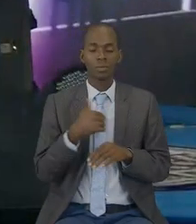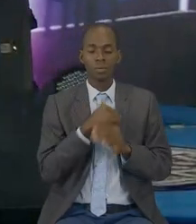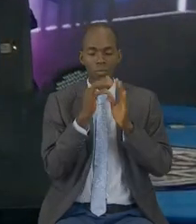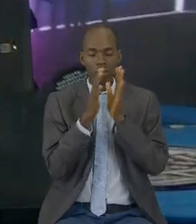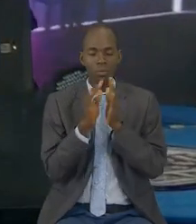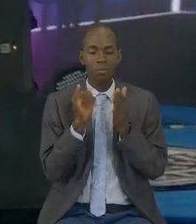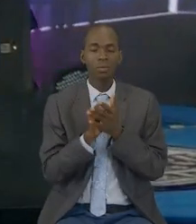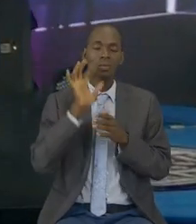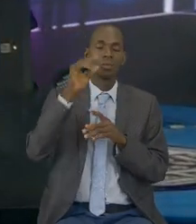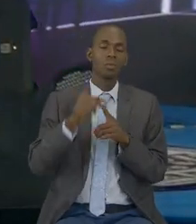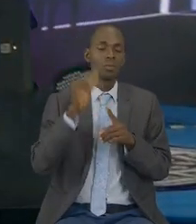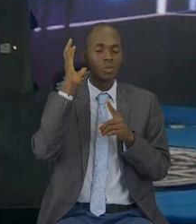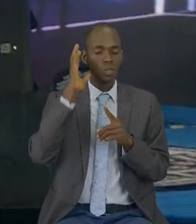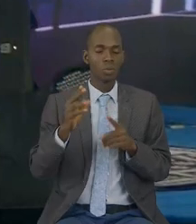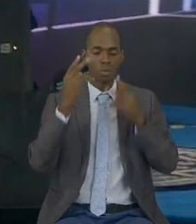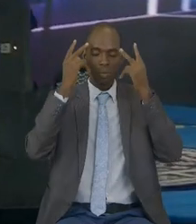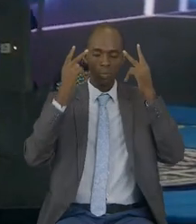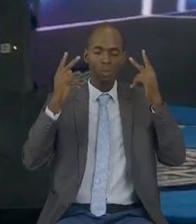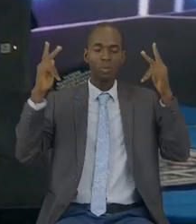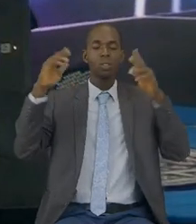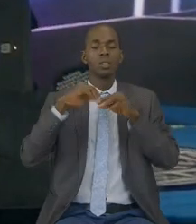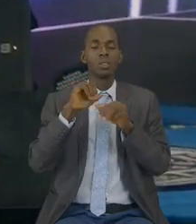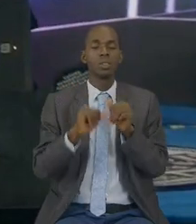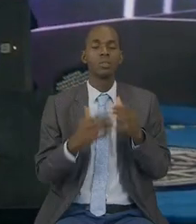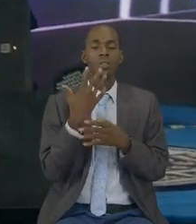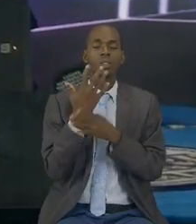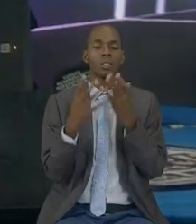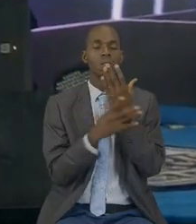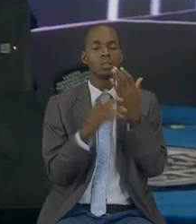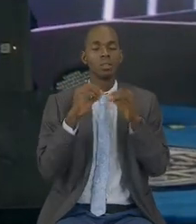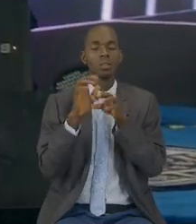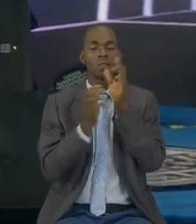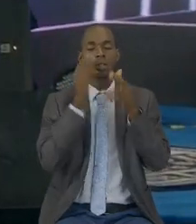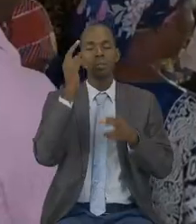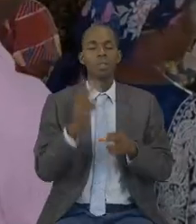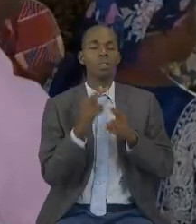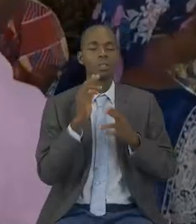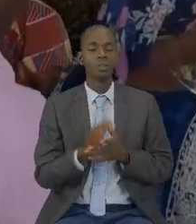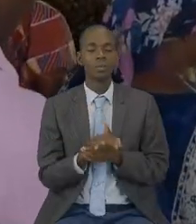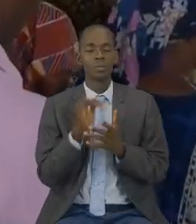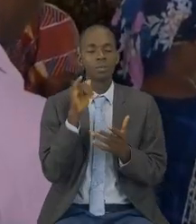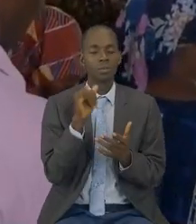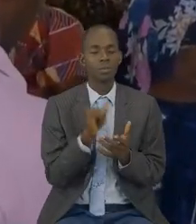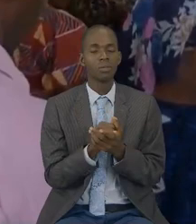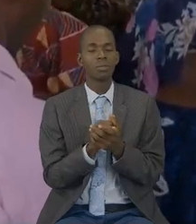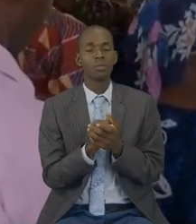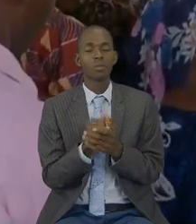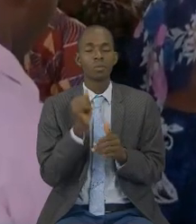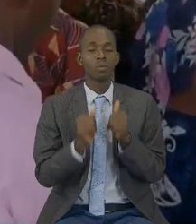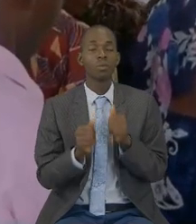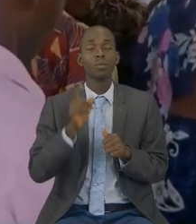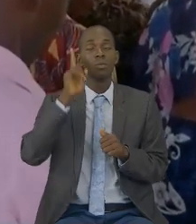your work will prosper in every hand in Jesus' name. That which you